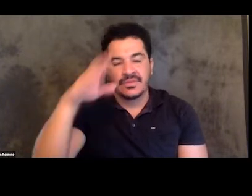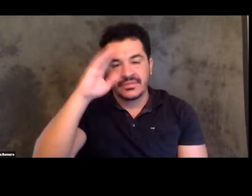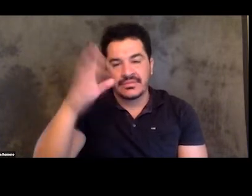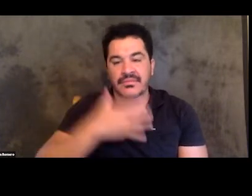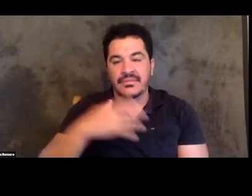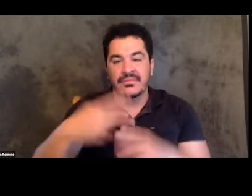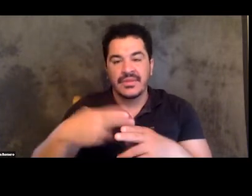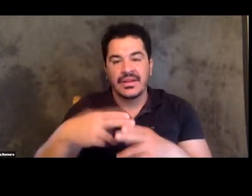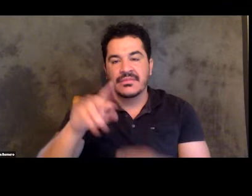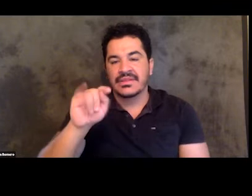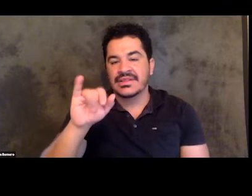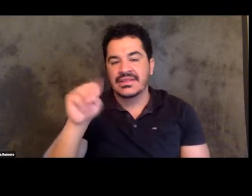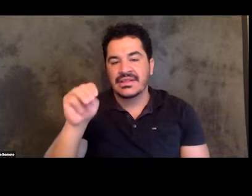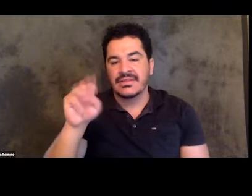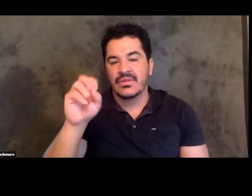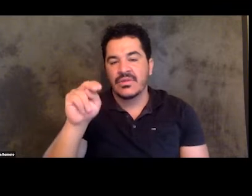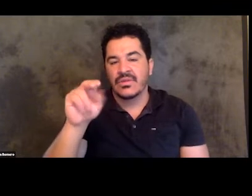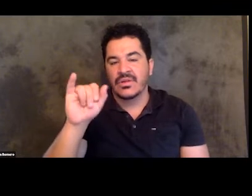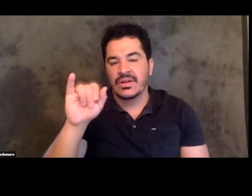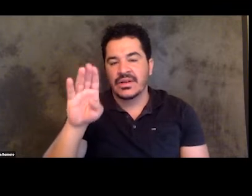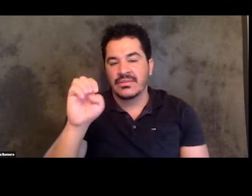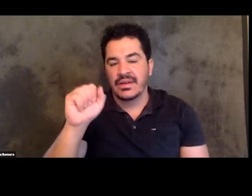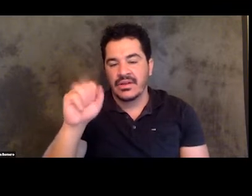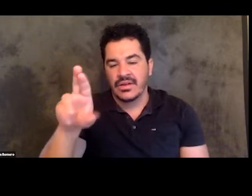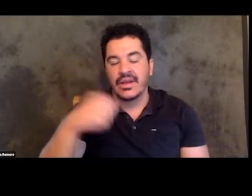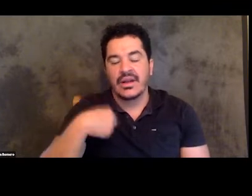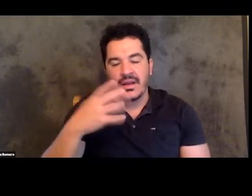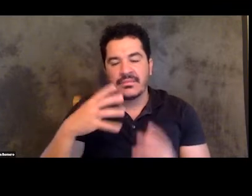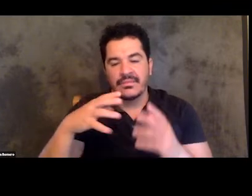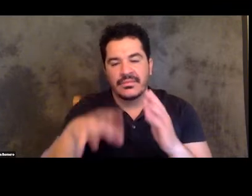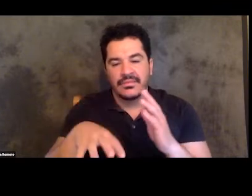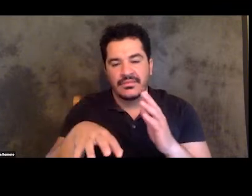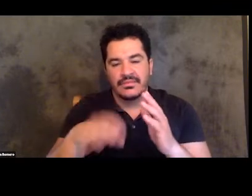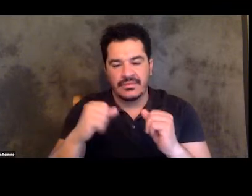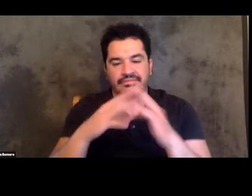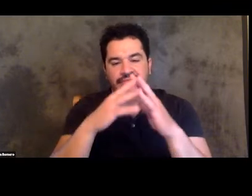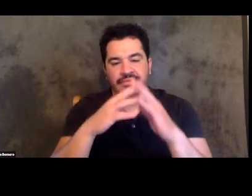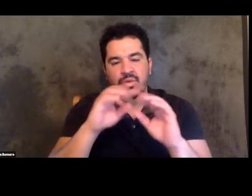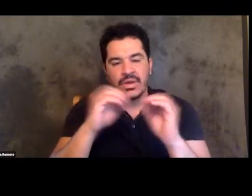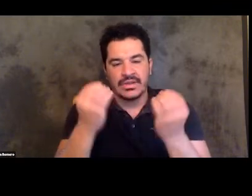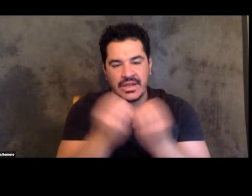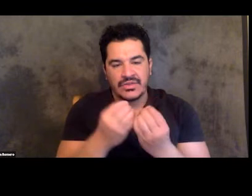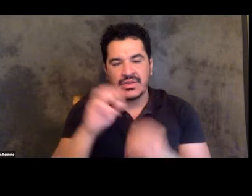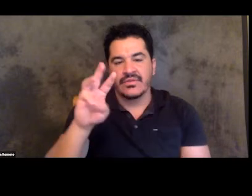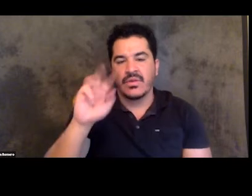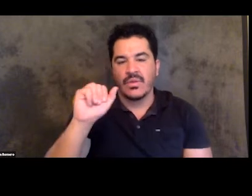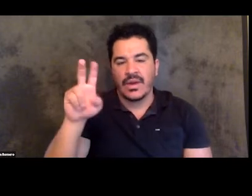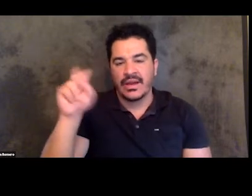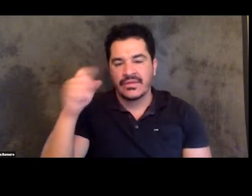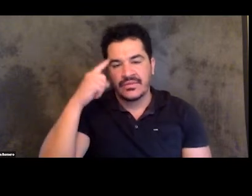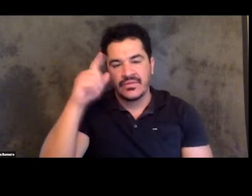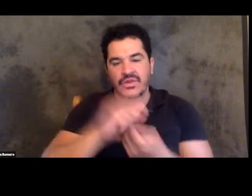Conybeare. I'm the founder of an organization called Waves for Change. I should probably give you a bit of warning. It's the end of the day here in South